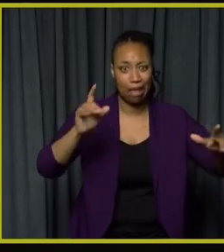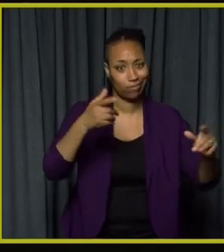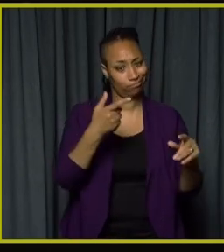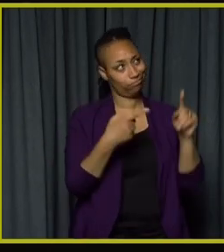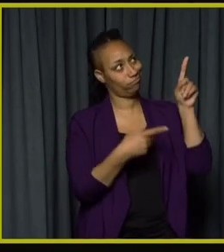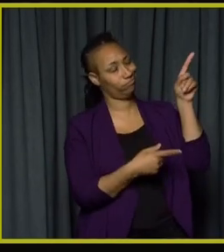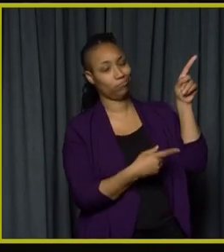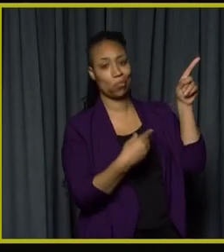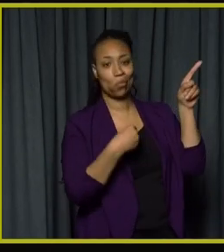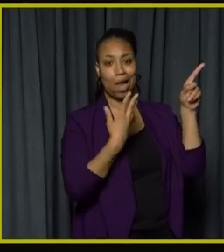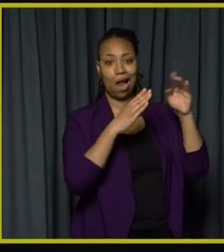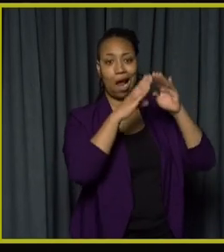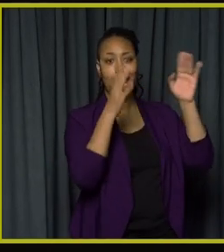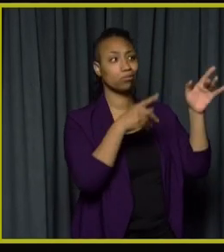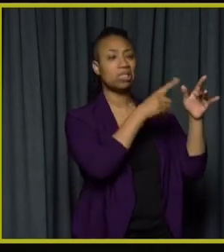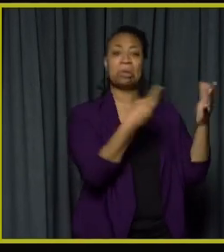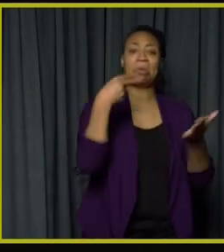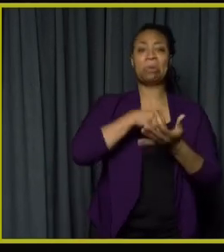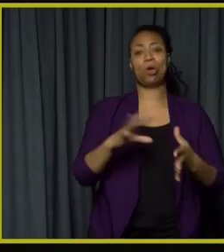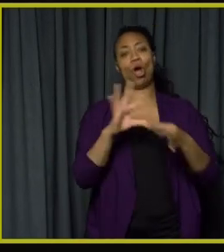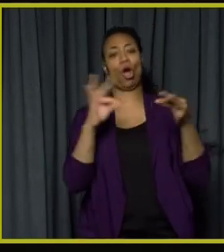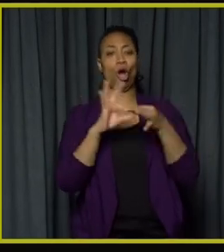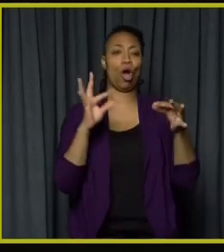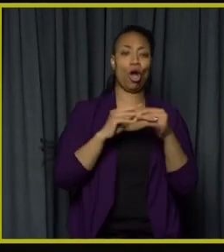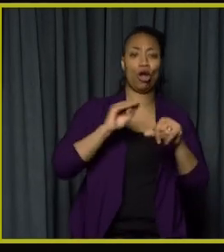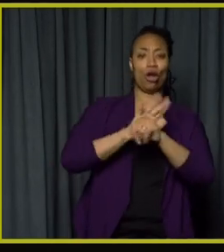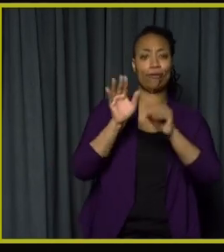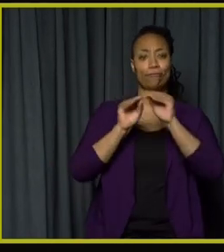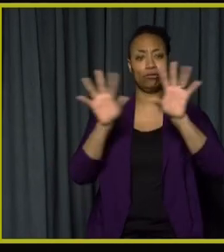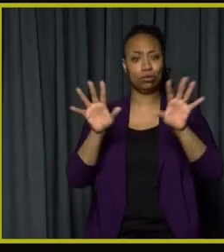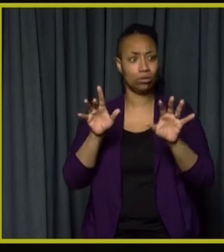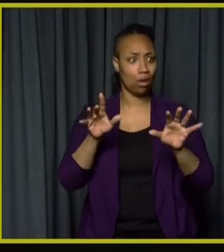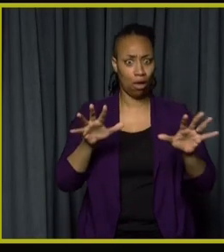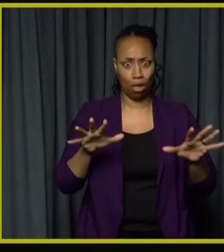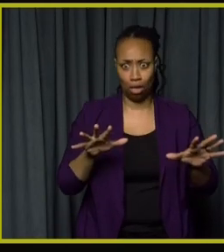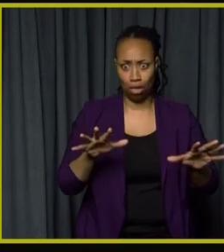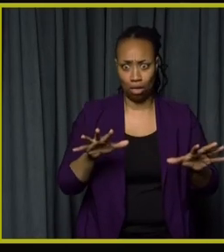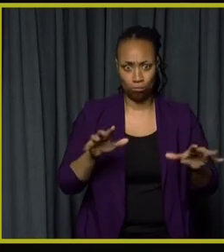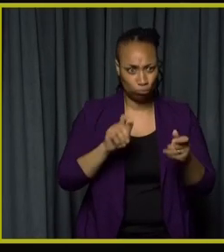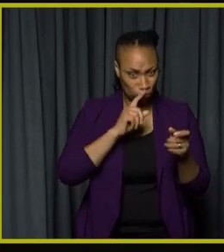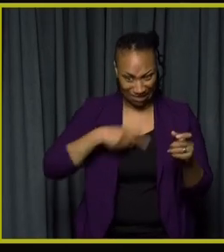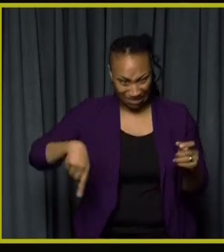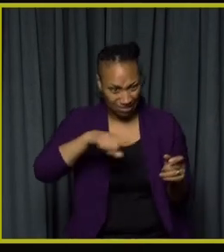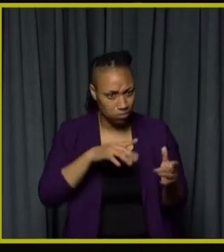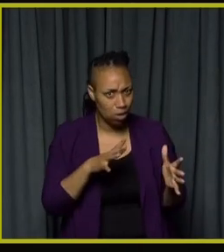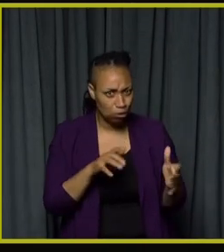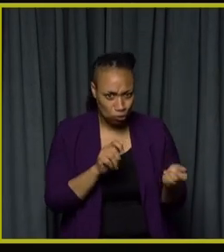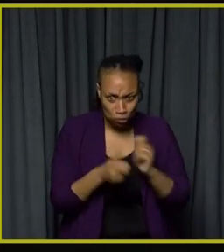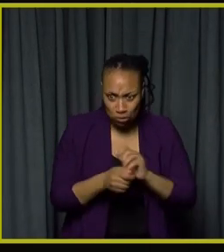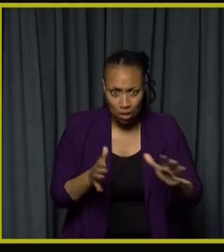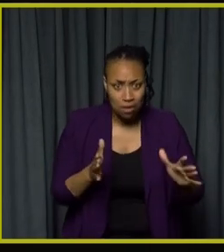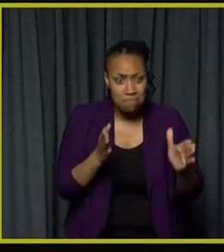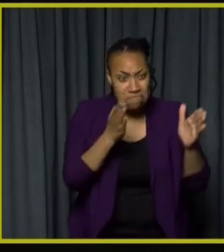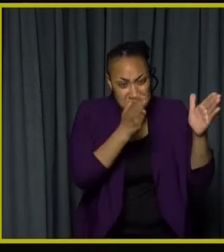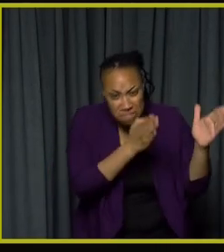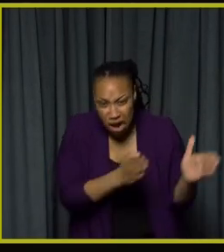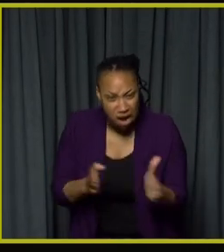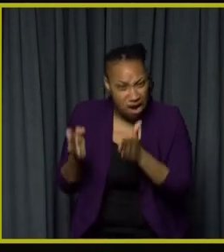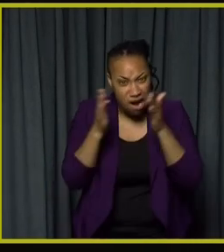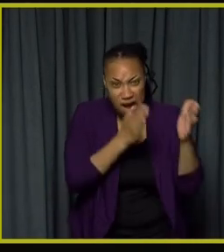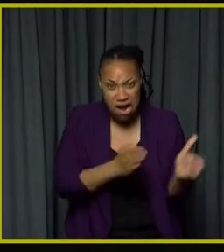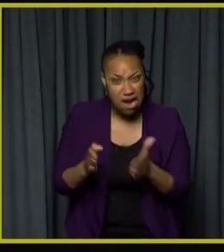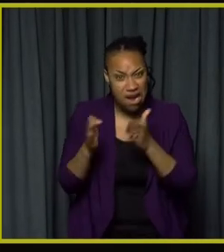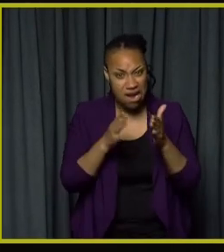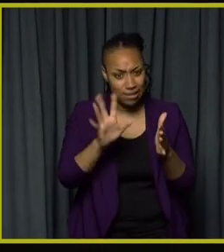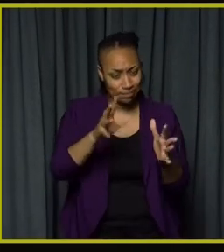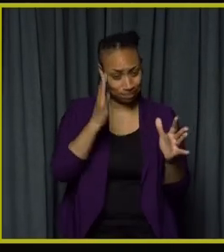the pandemic hit. But we know there are plans that are higher than our plans. And